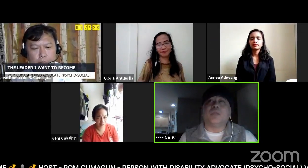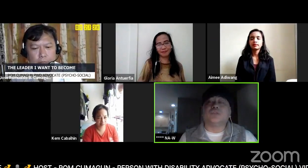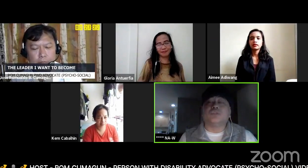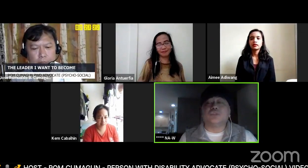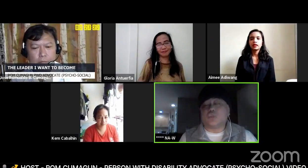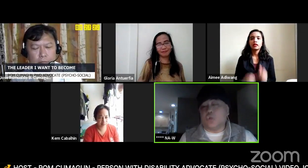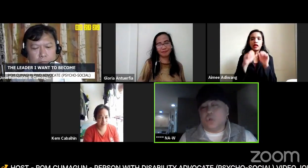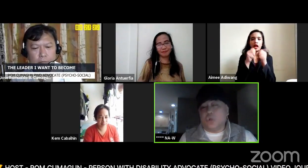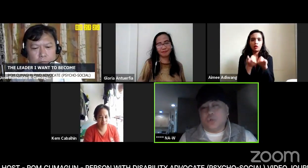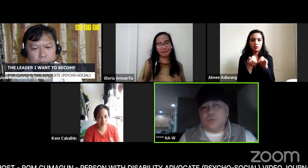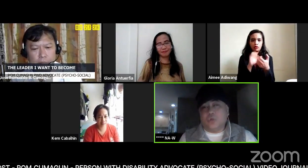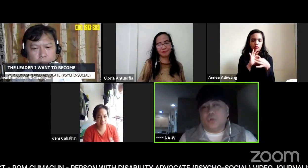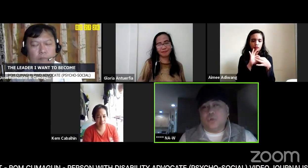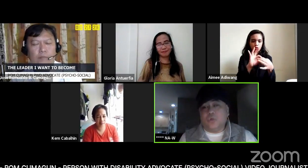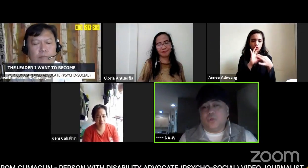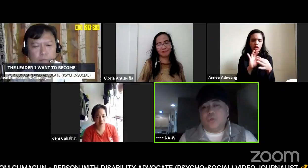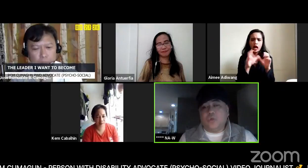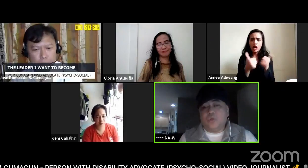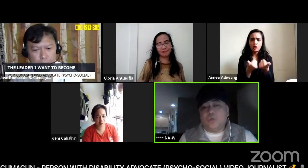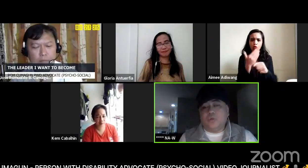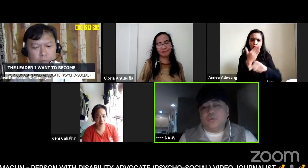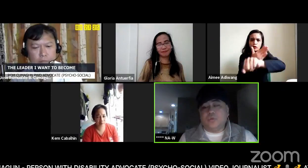make that connection strong.